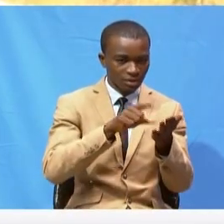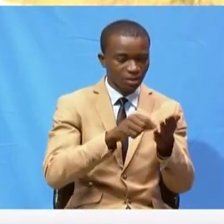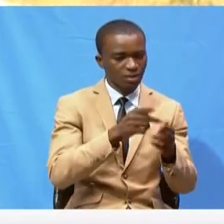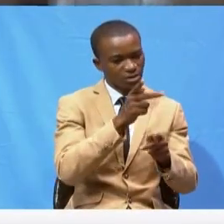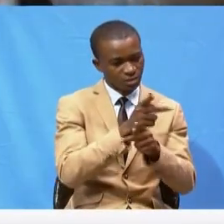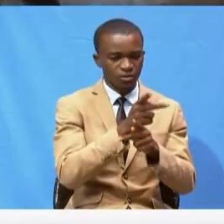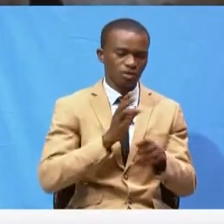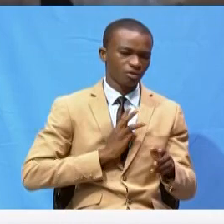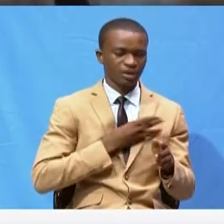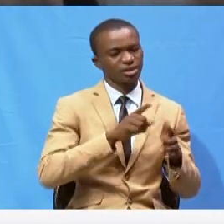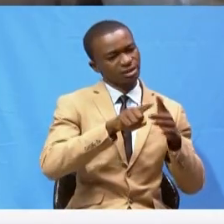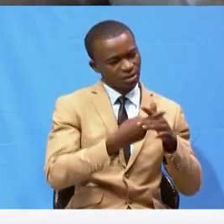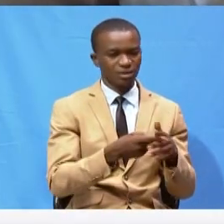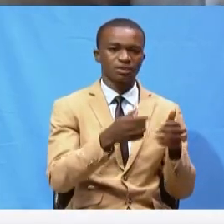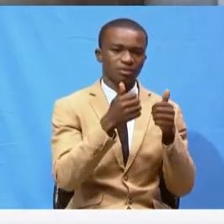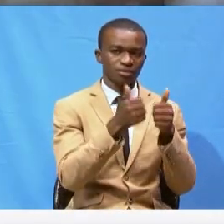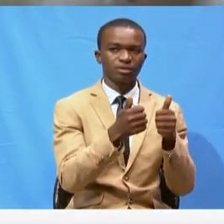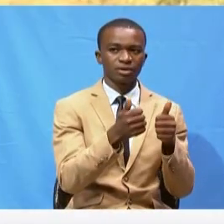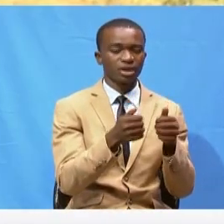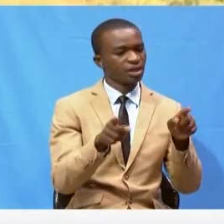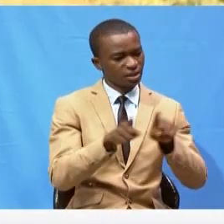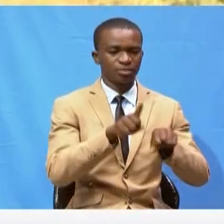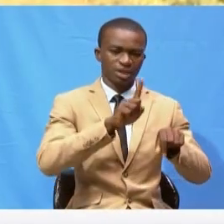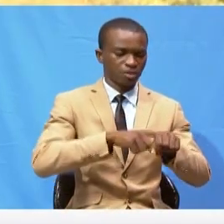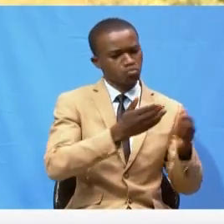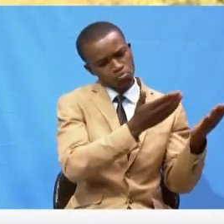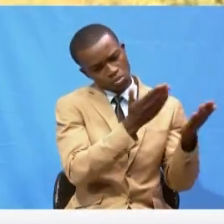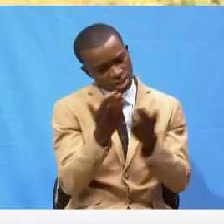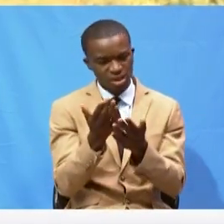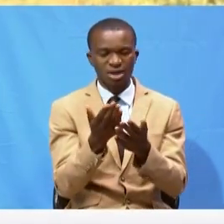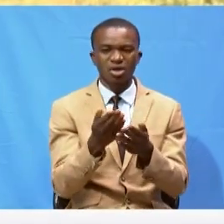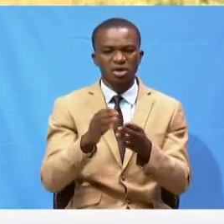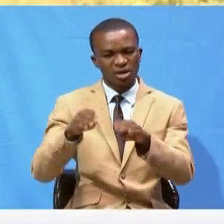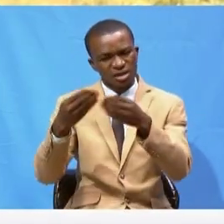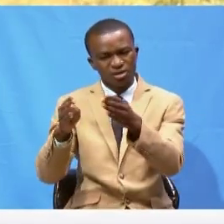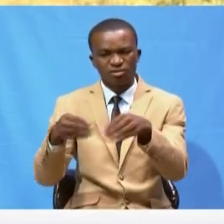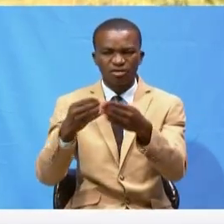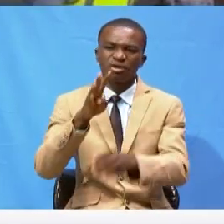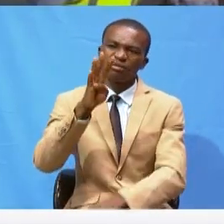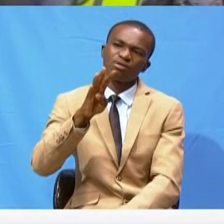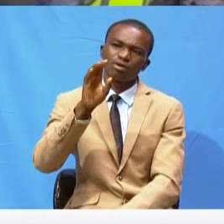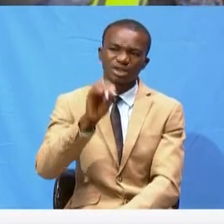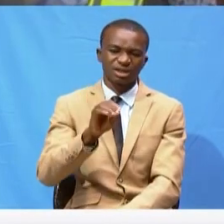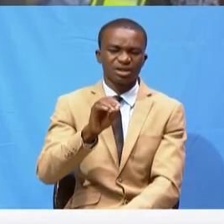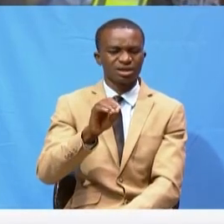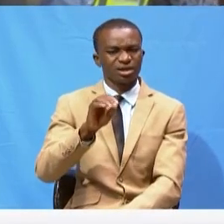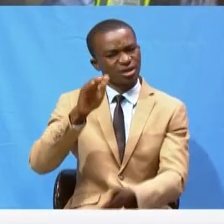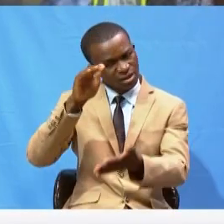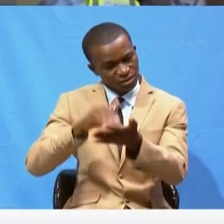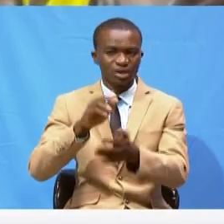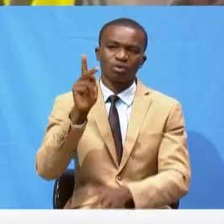doing exceedingly well. We have come here from 40,000. You see what they have done so far.